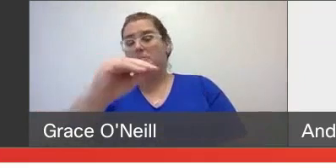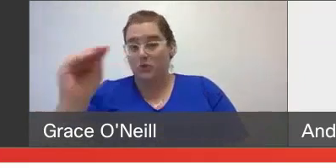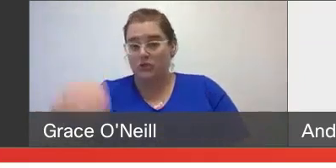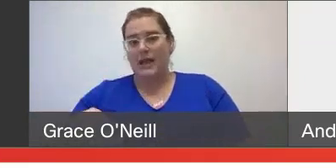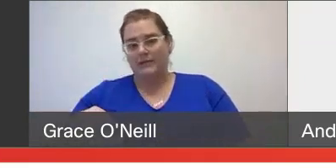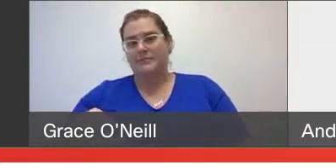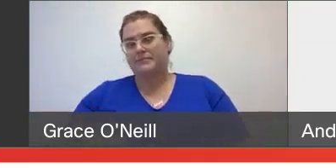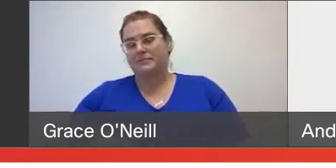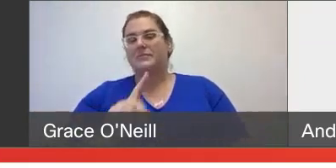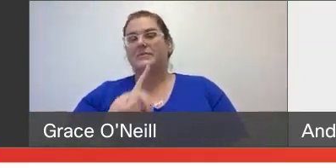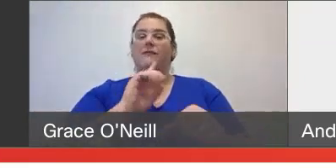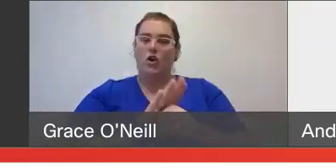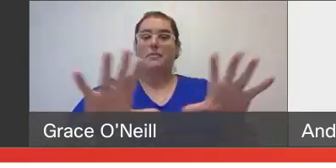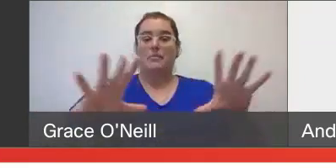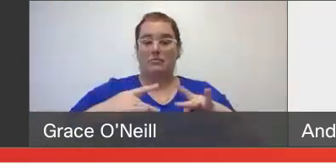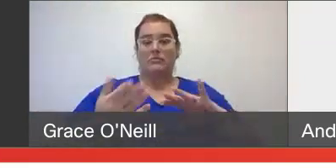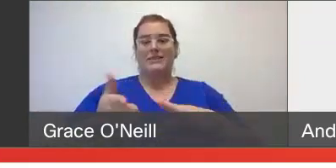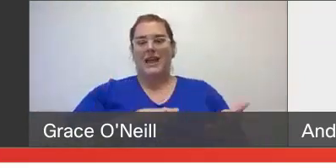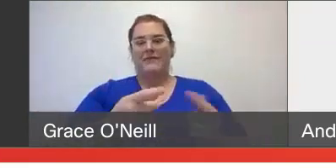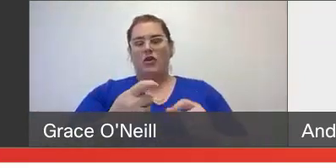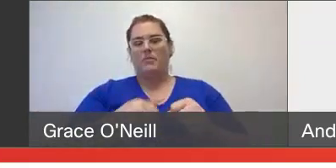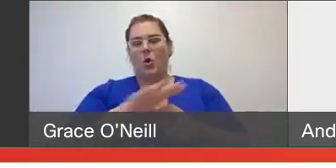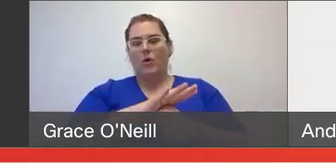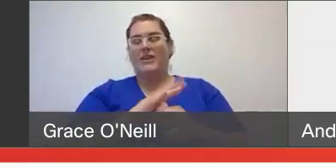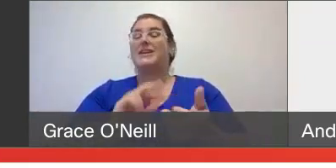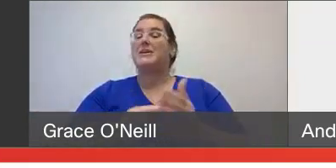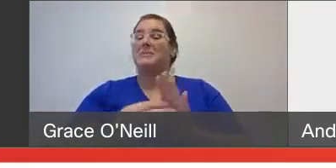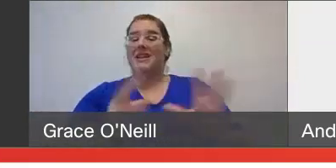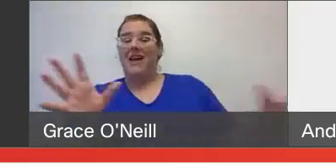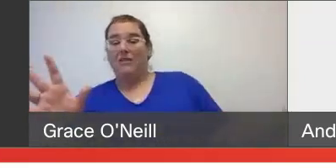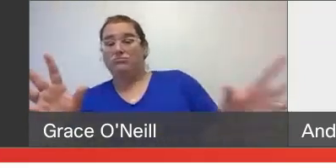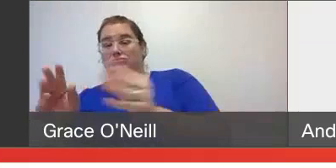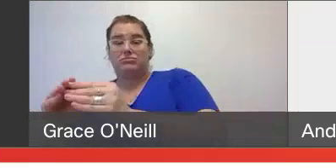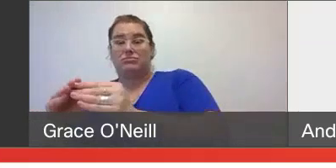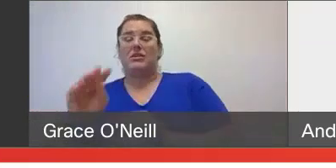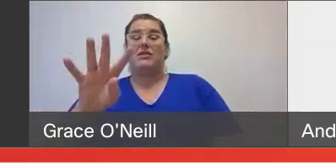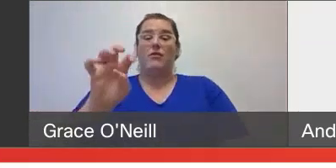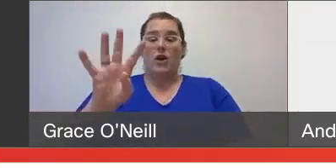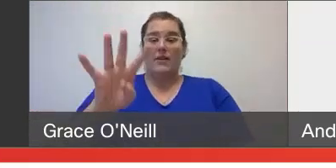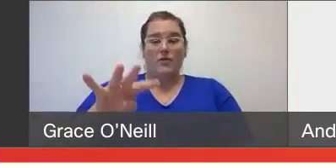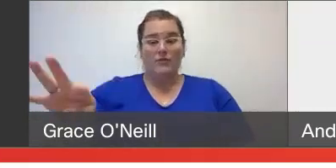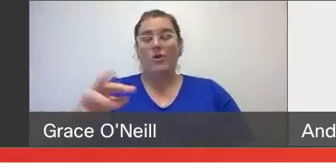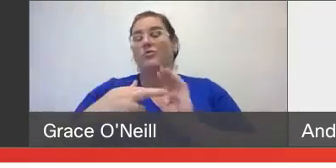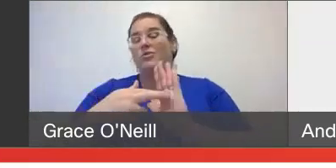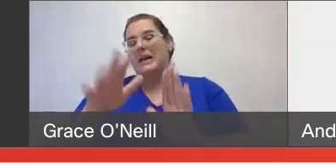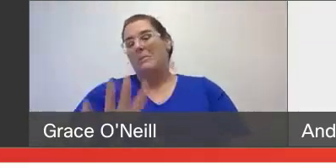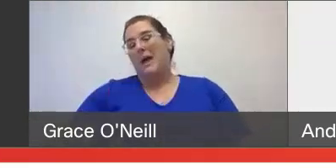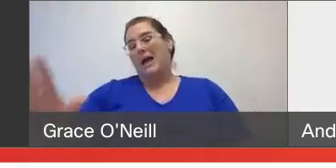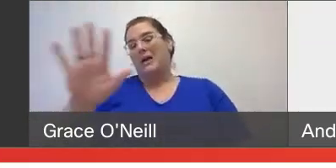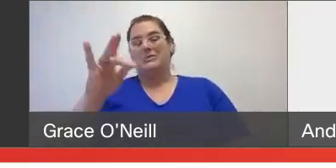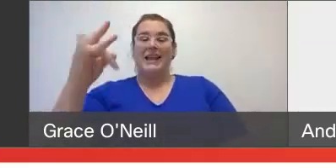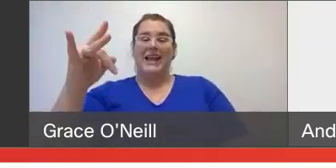so overall, the 444 people with COVID represent about 18% of people supported